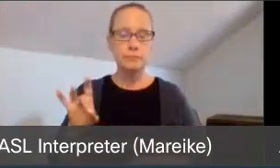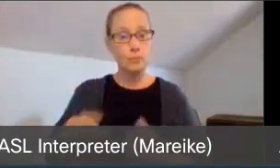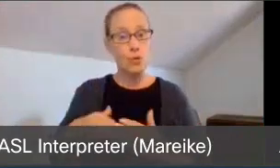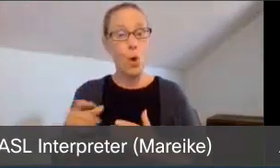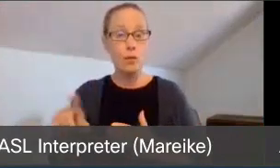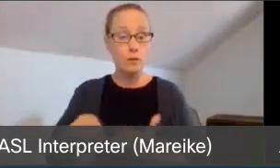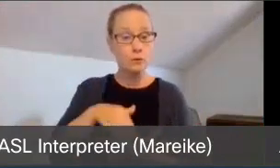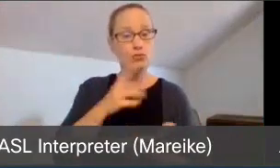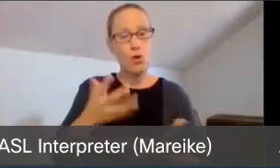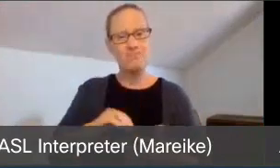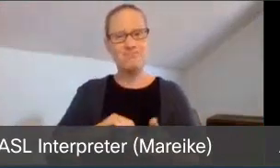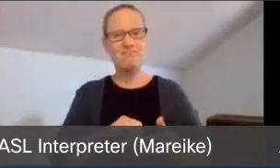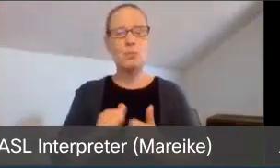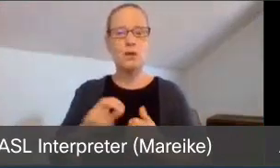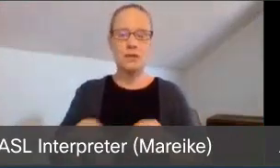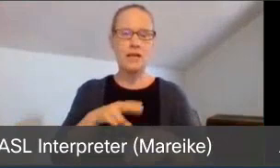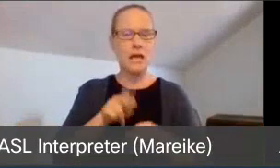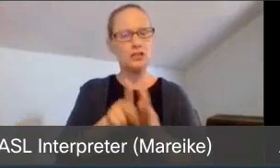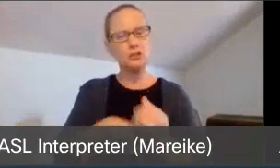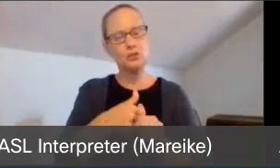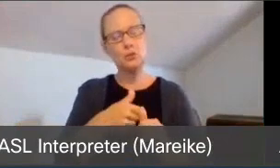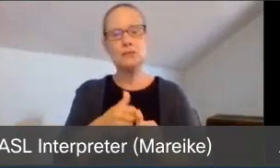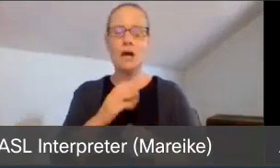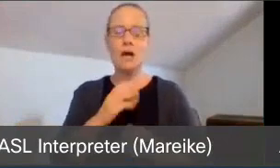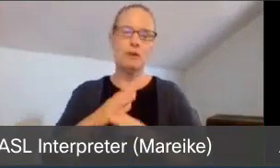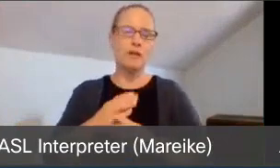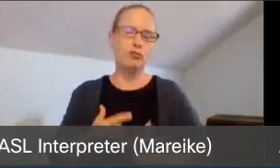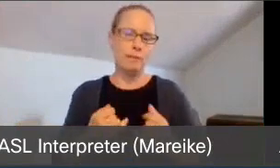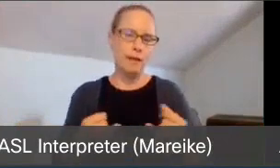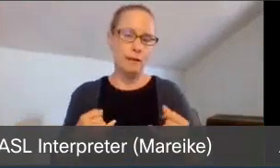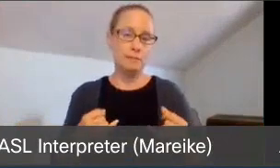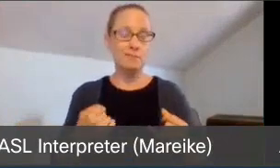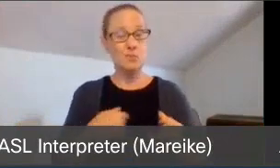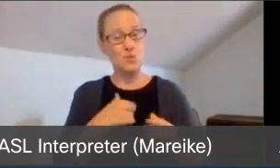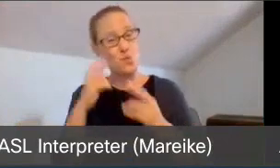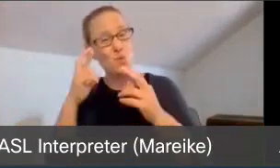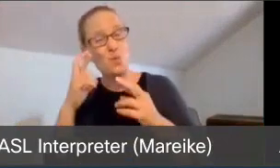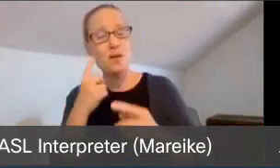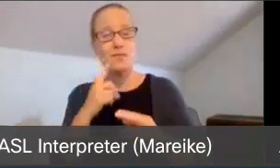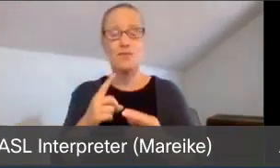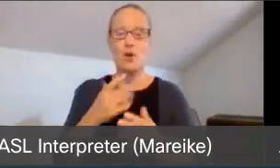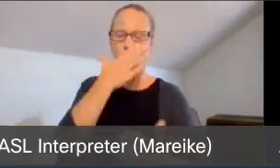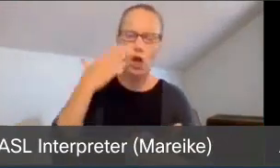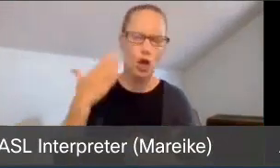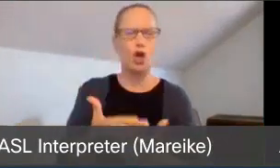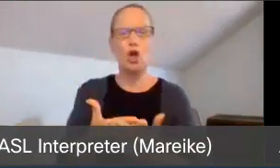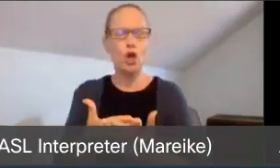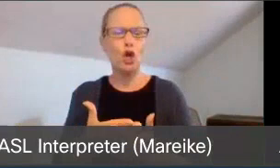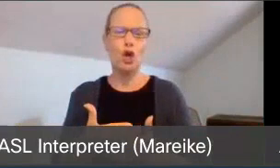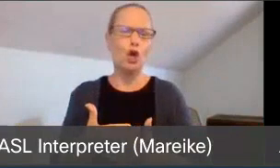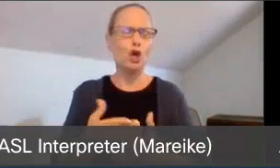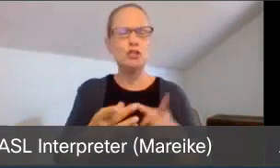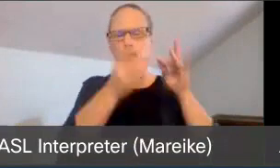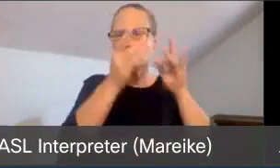already partners with National Suicide Prevention Lifeline, and we are hoping for a very good and